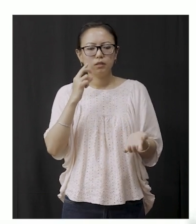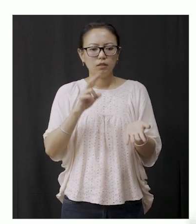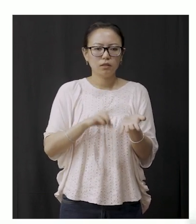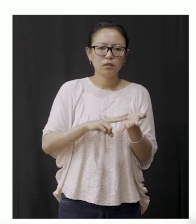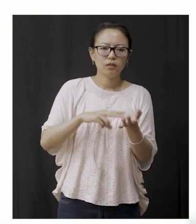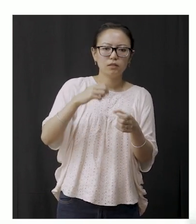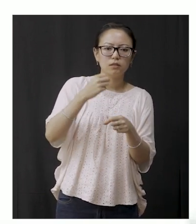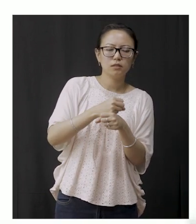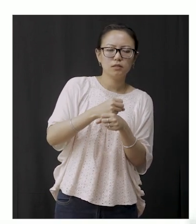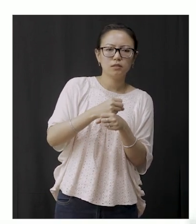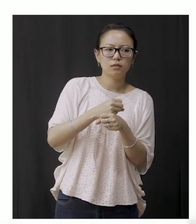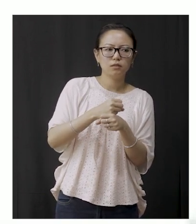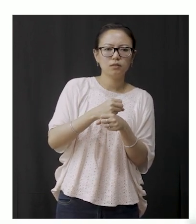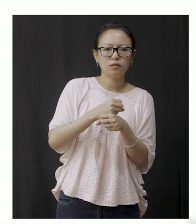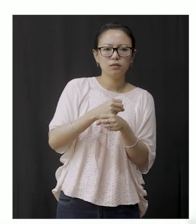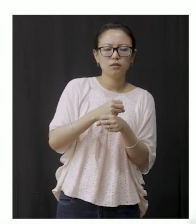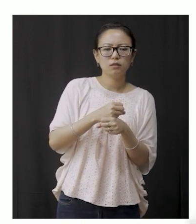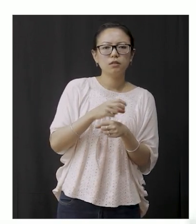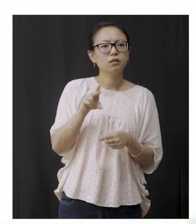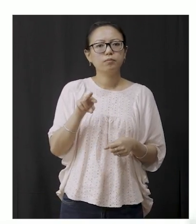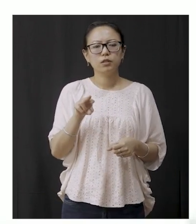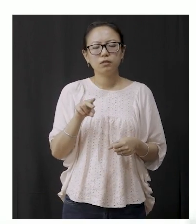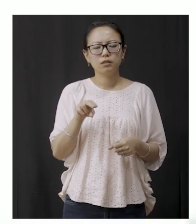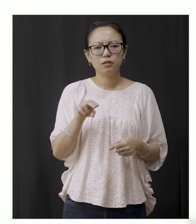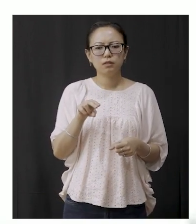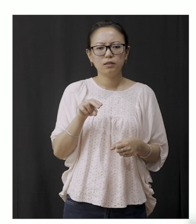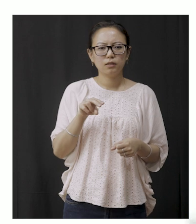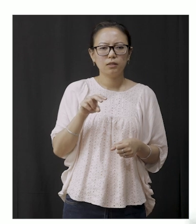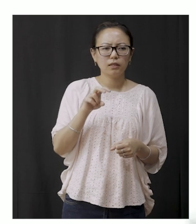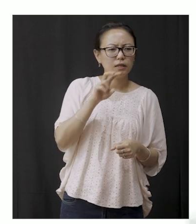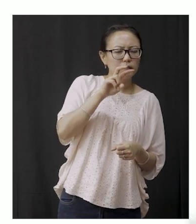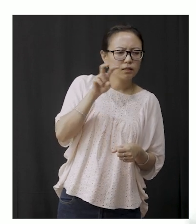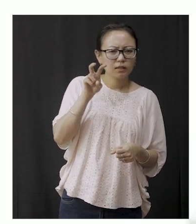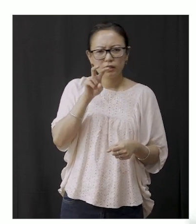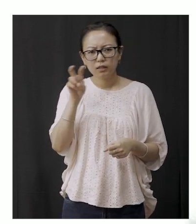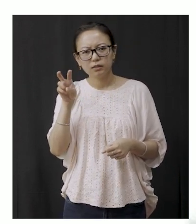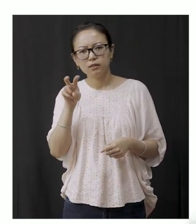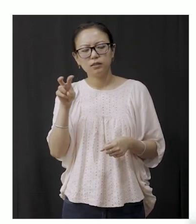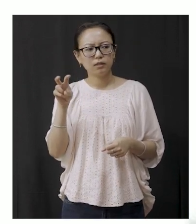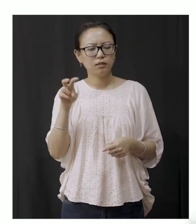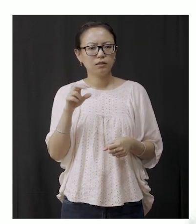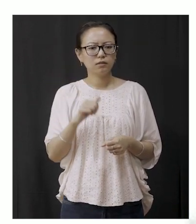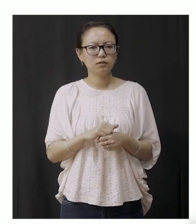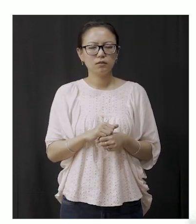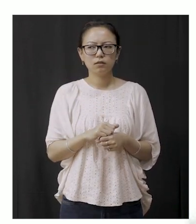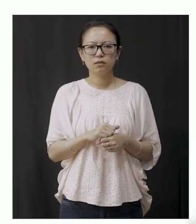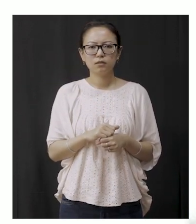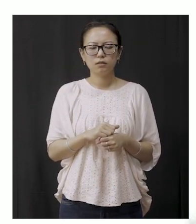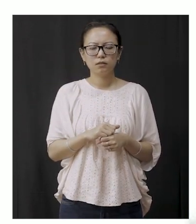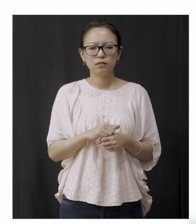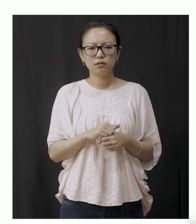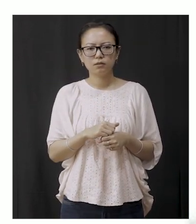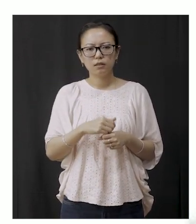come partly in a view, or to see a little bit of something. So when you peep through